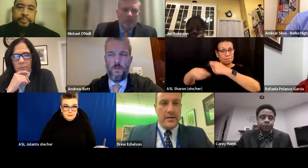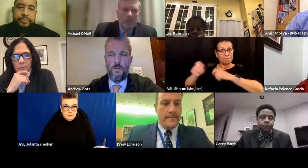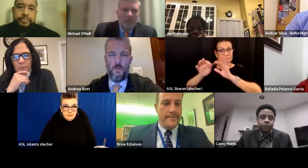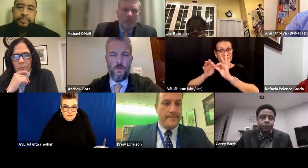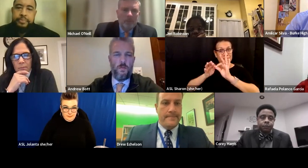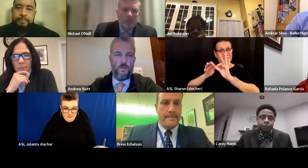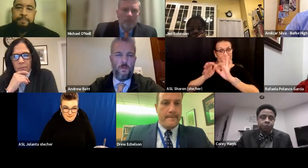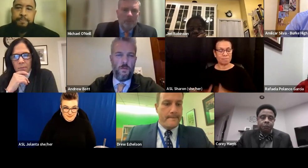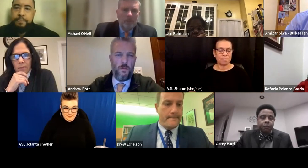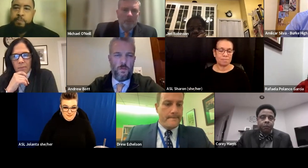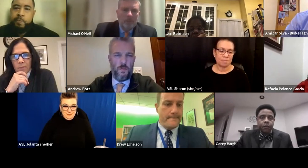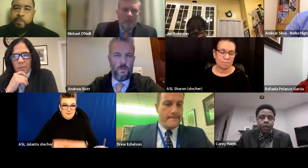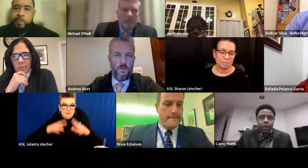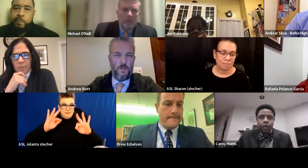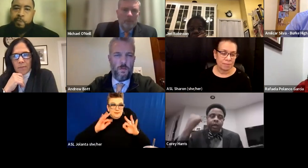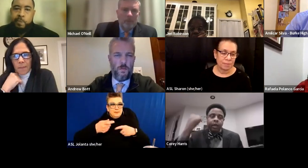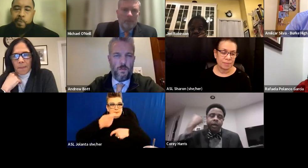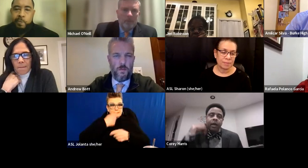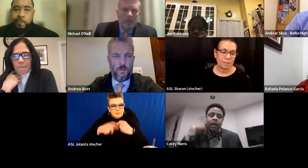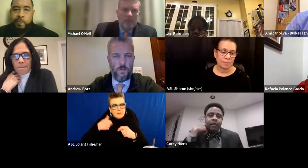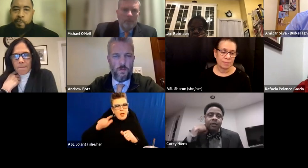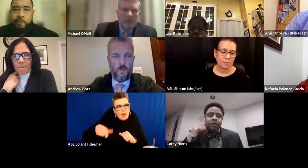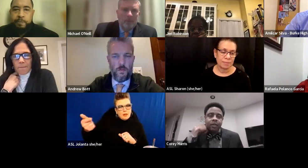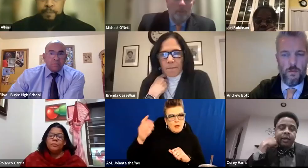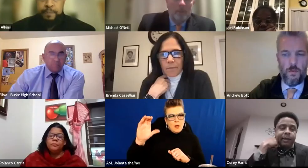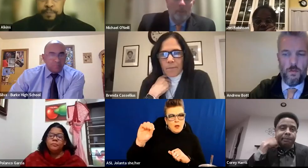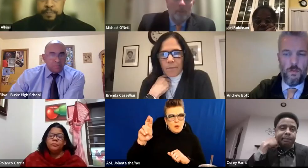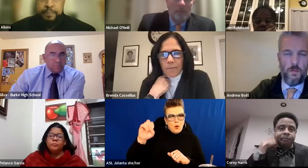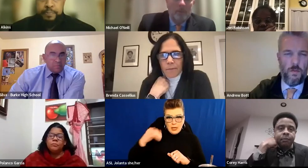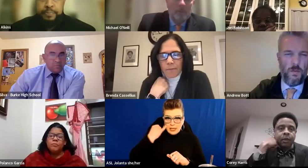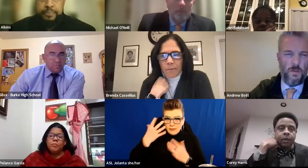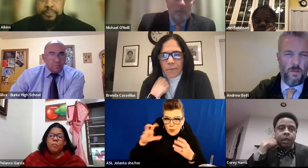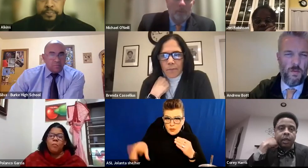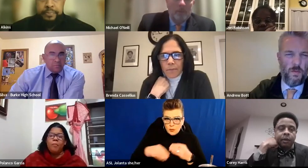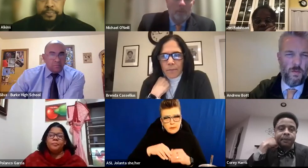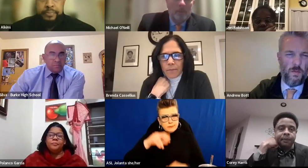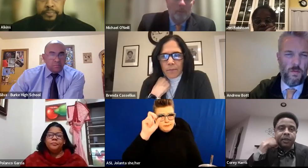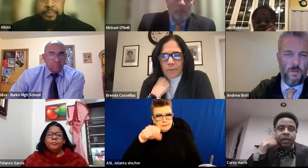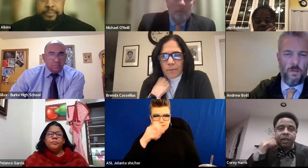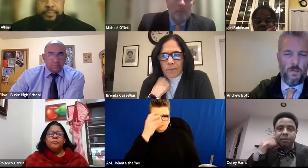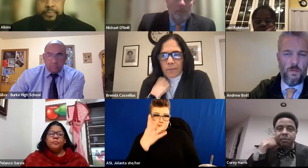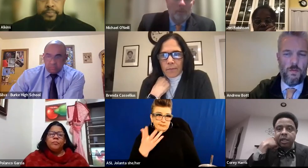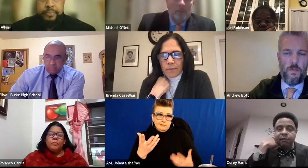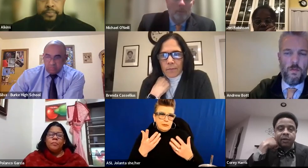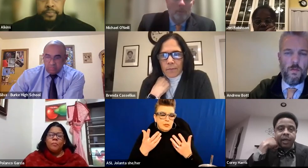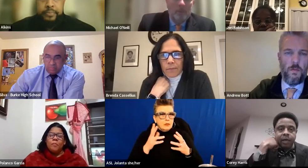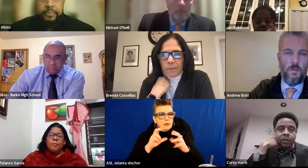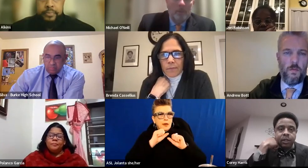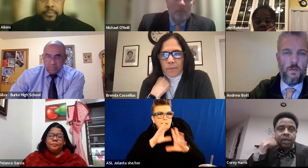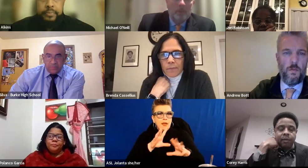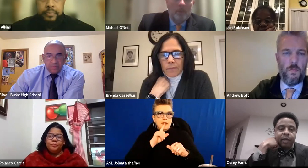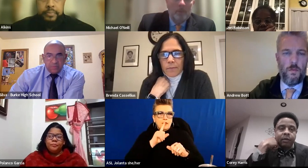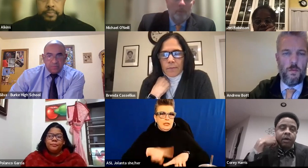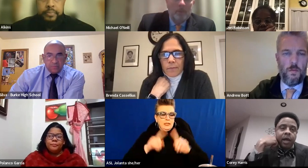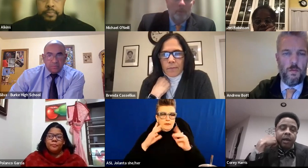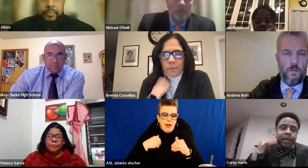else to add yeah i'd say um you know nothing meaningful that i was going to talk about the cry